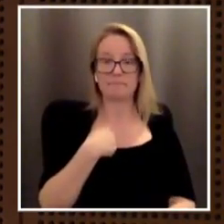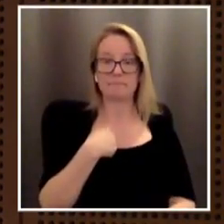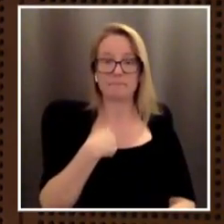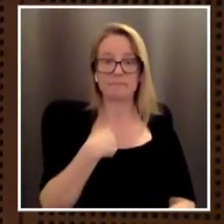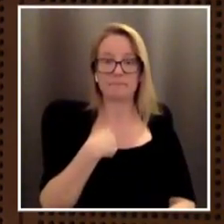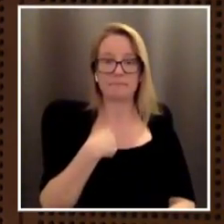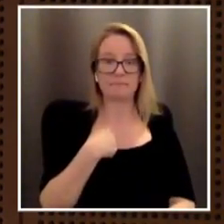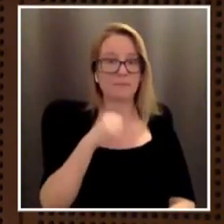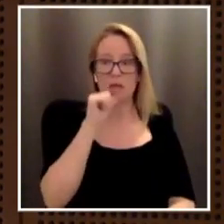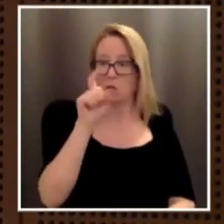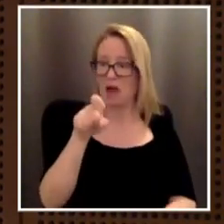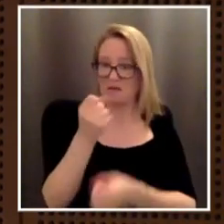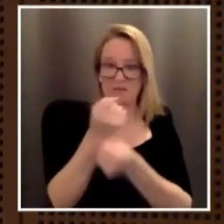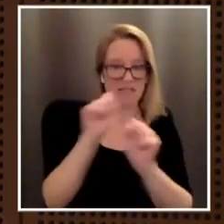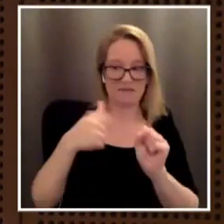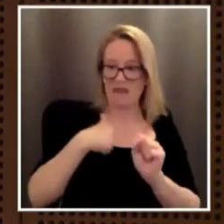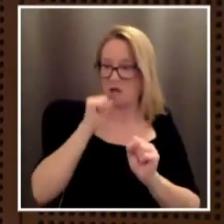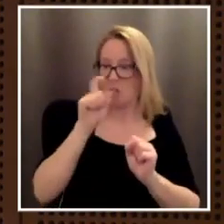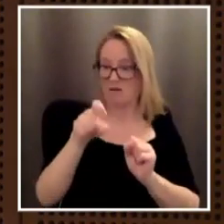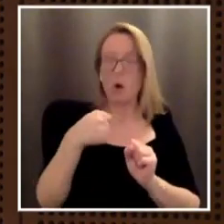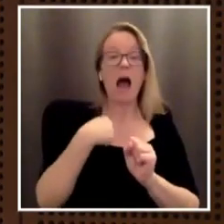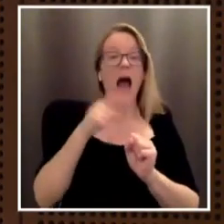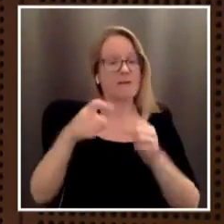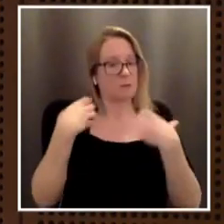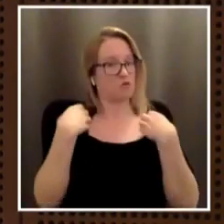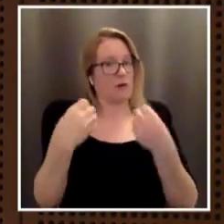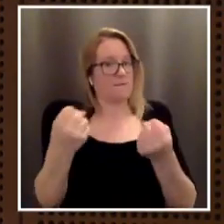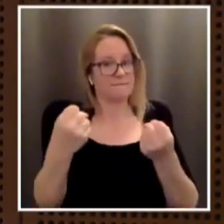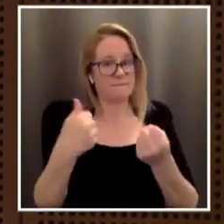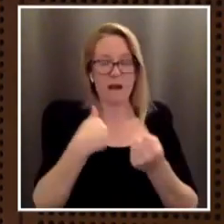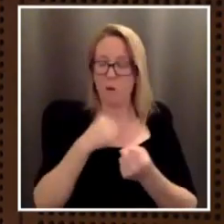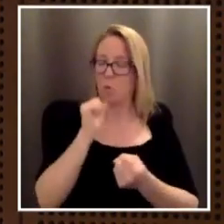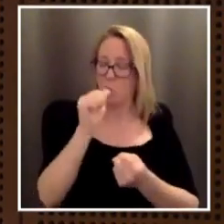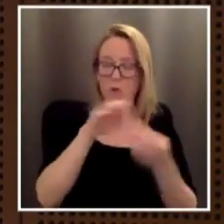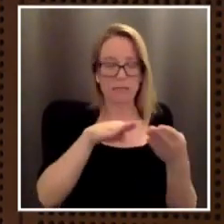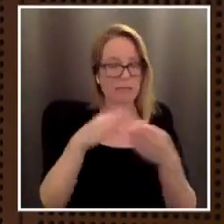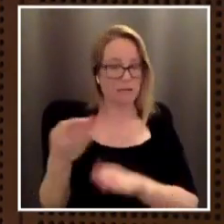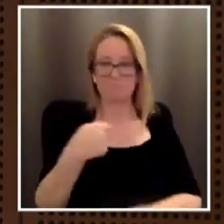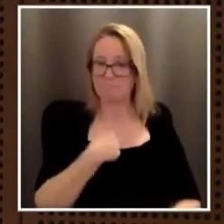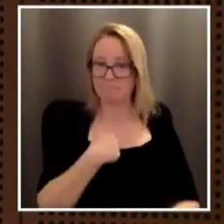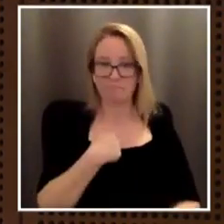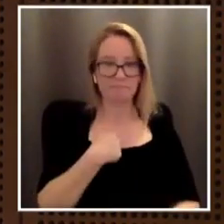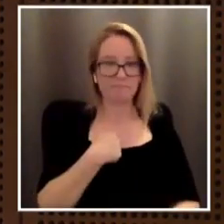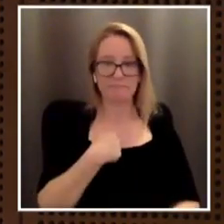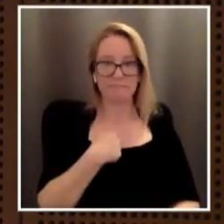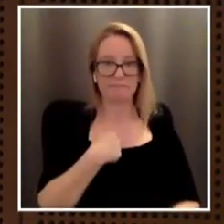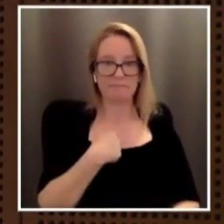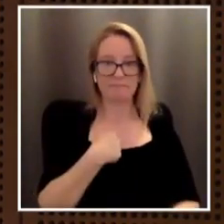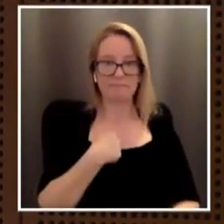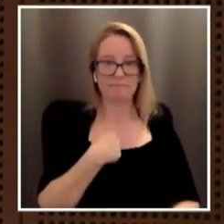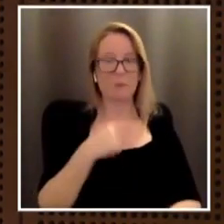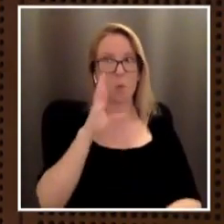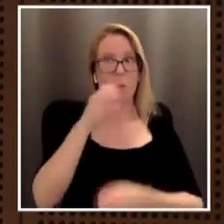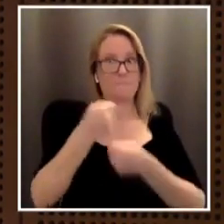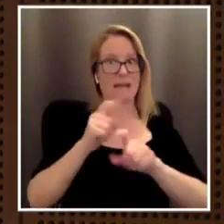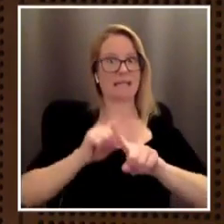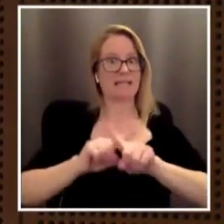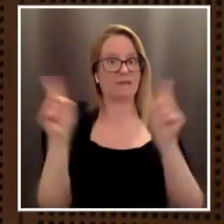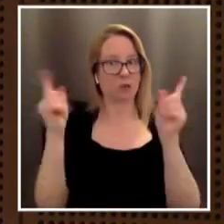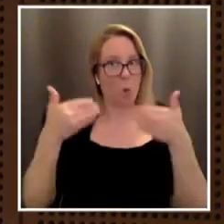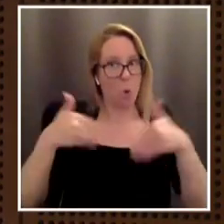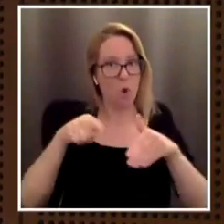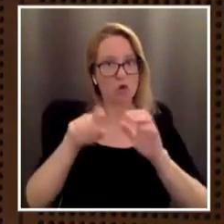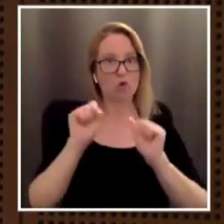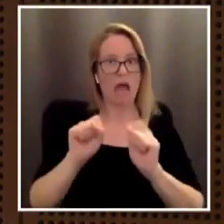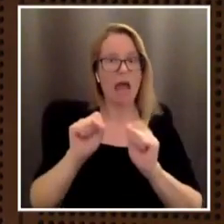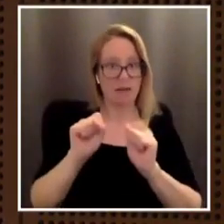I don't need to be safe, I need to be brave. And I will not die. It makes a huge difference to be able to go